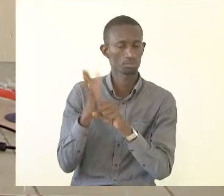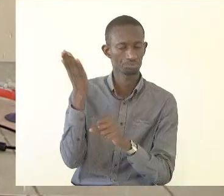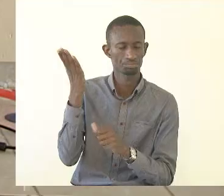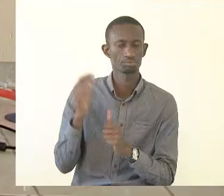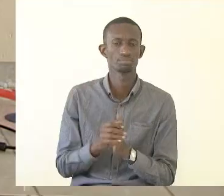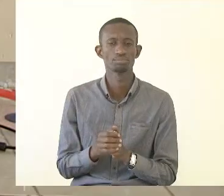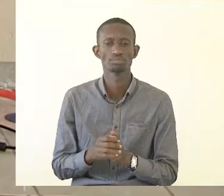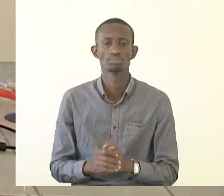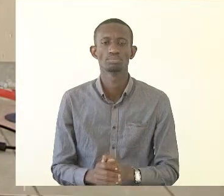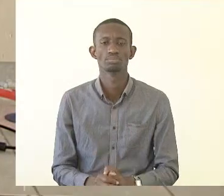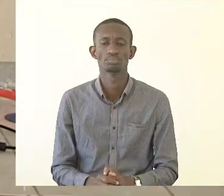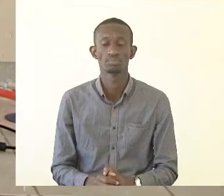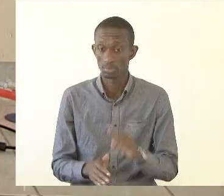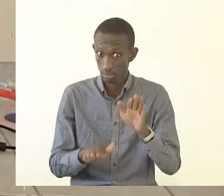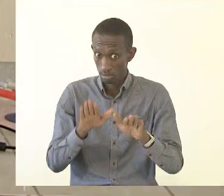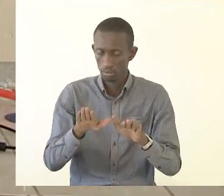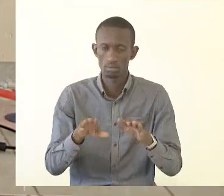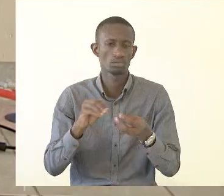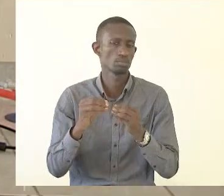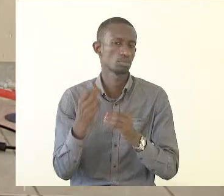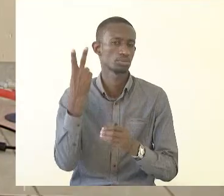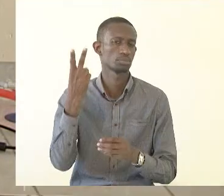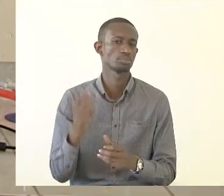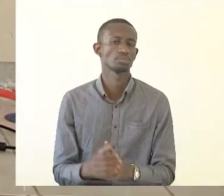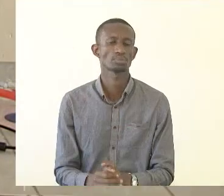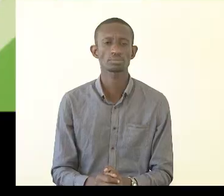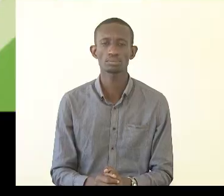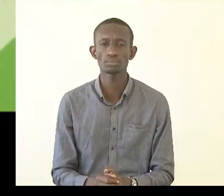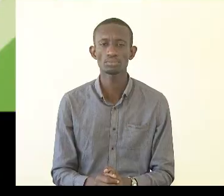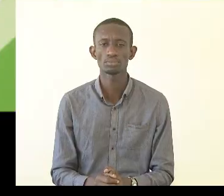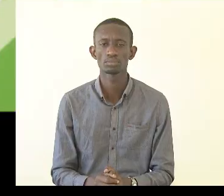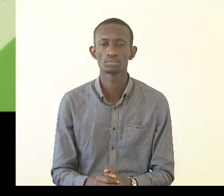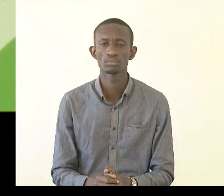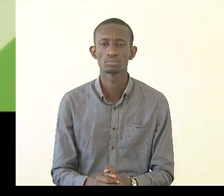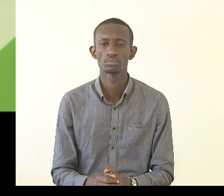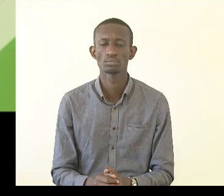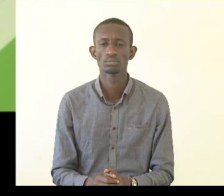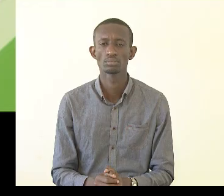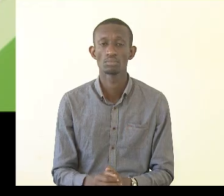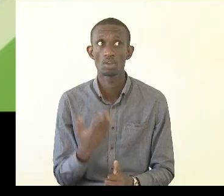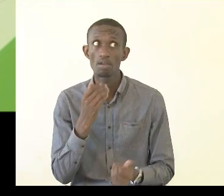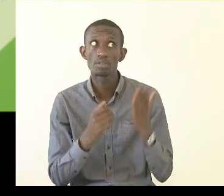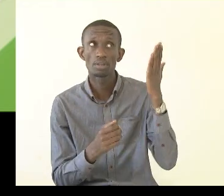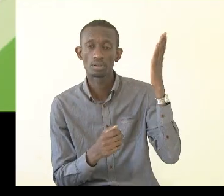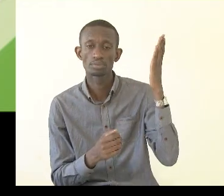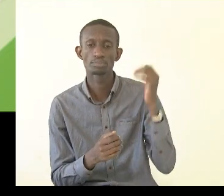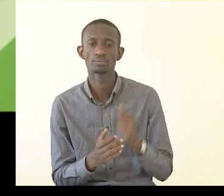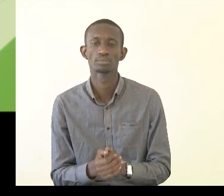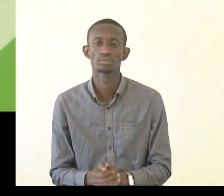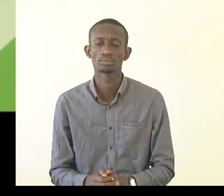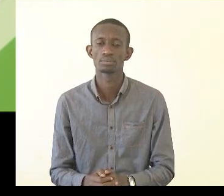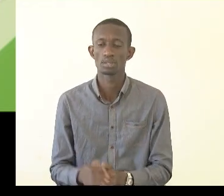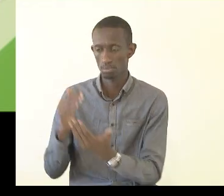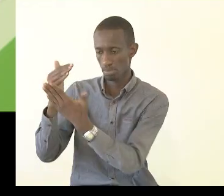be used as a reagent. Step number 2, where we have here, the